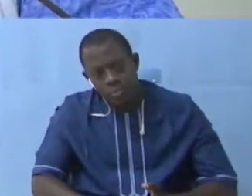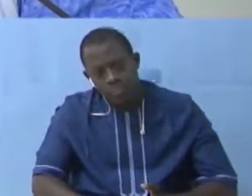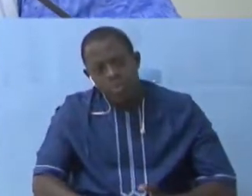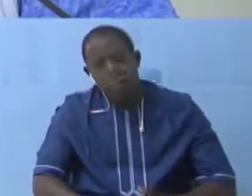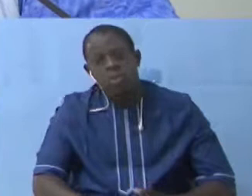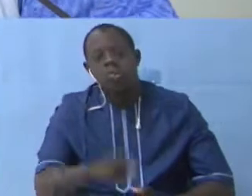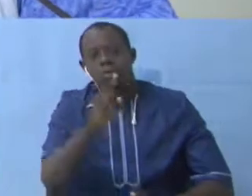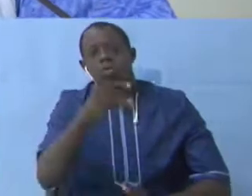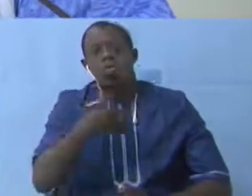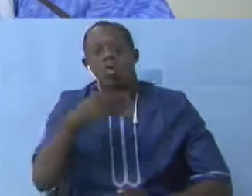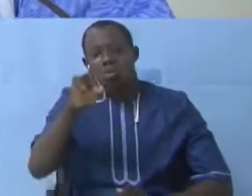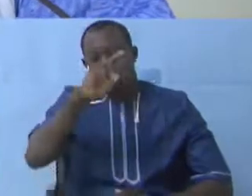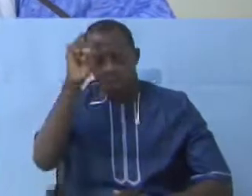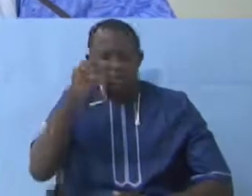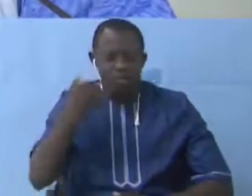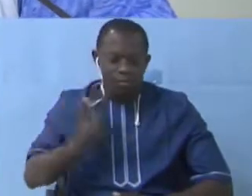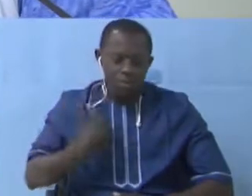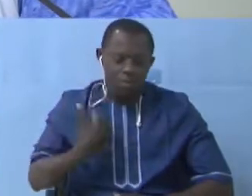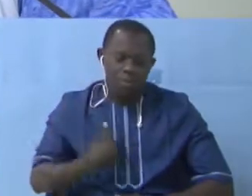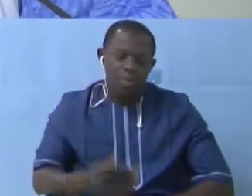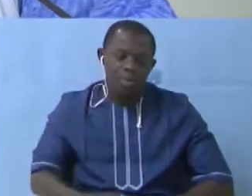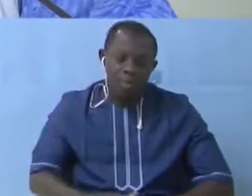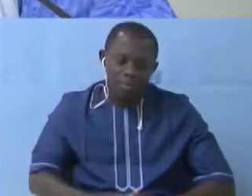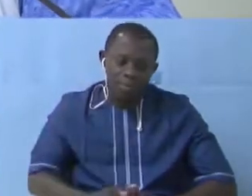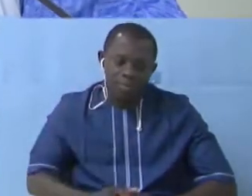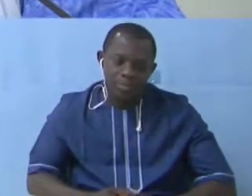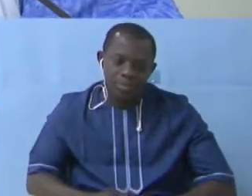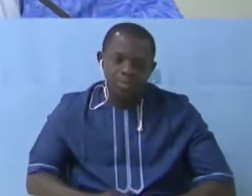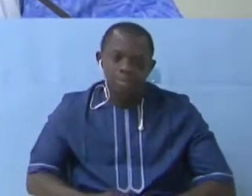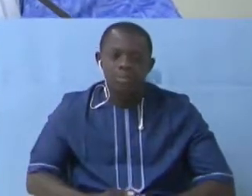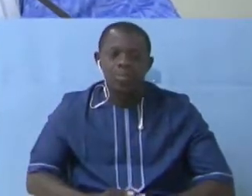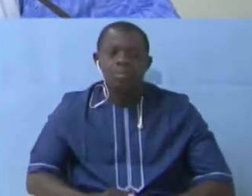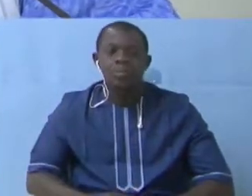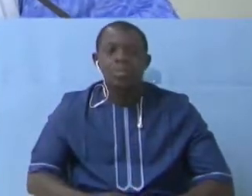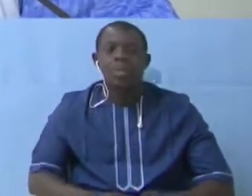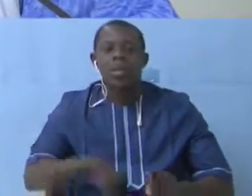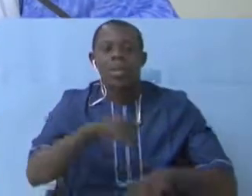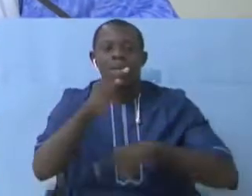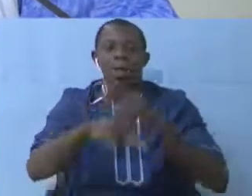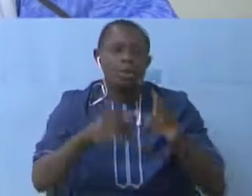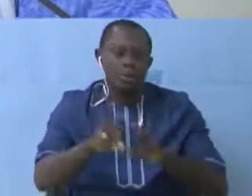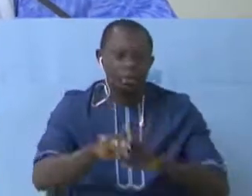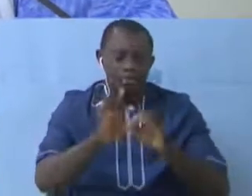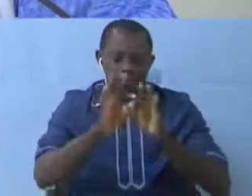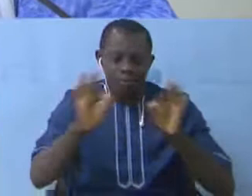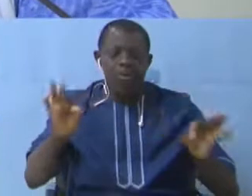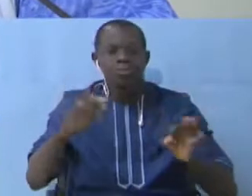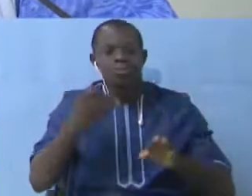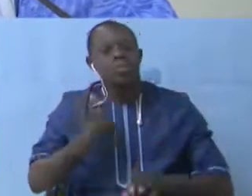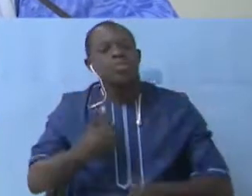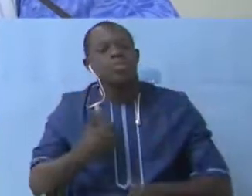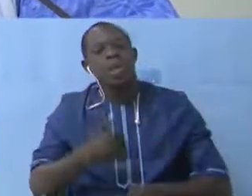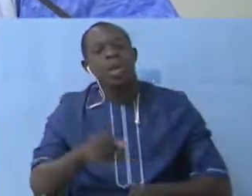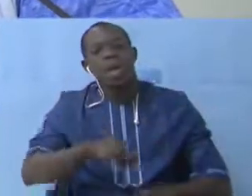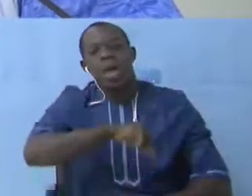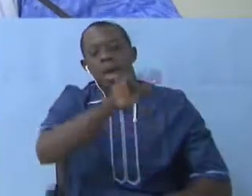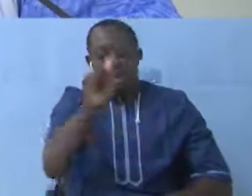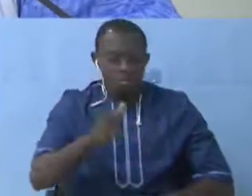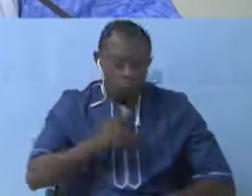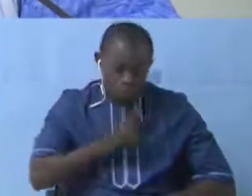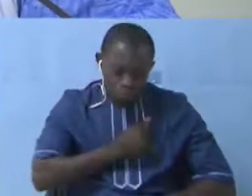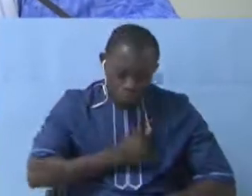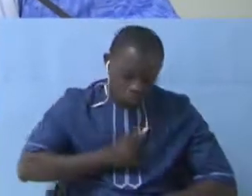nit ñi It's just to work for people, seen jàmm to bring peace for people, ak yermande